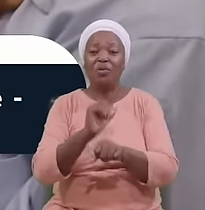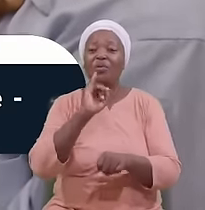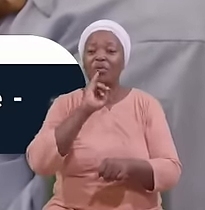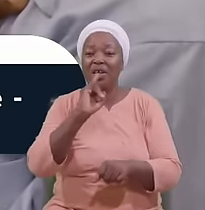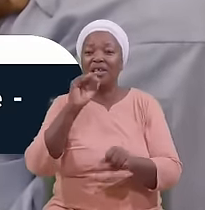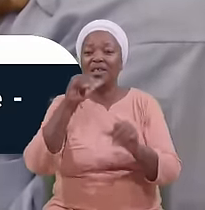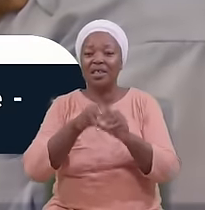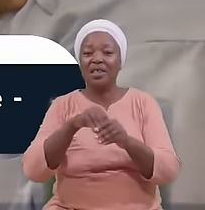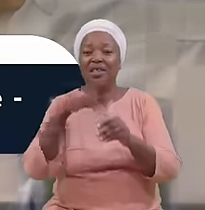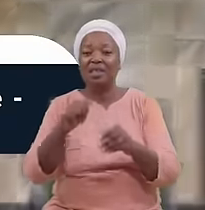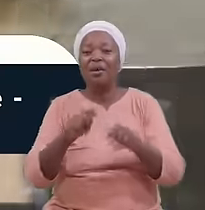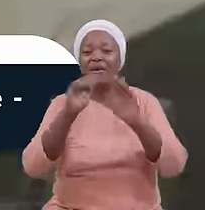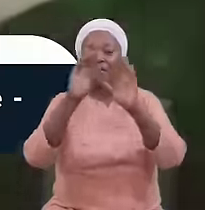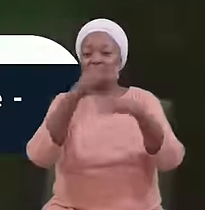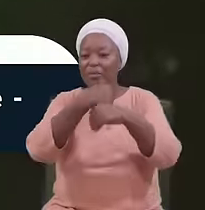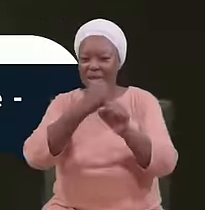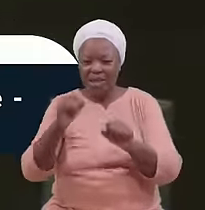That's how you say your own.